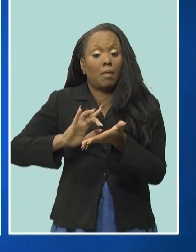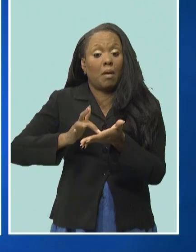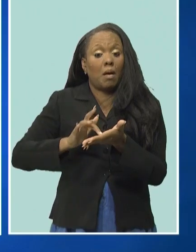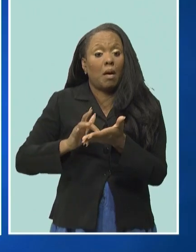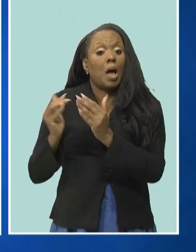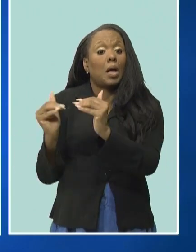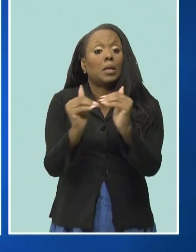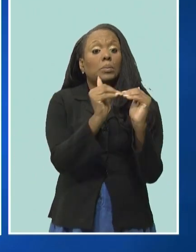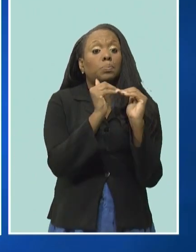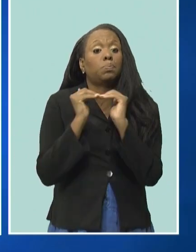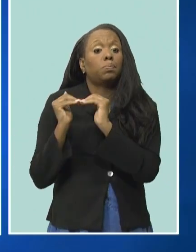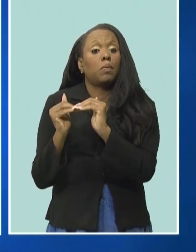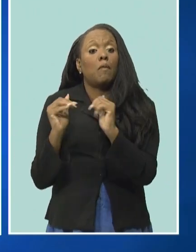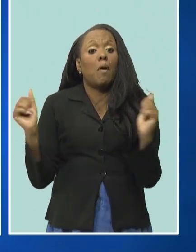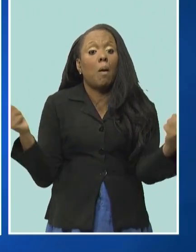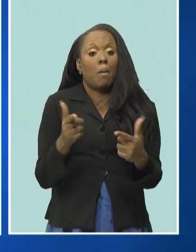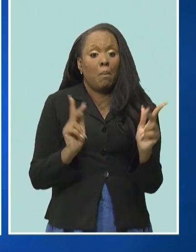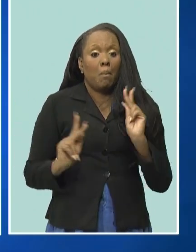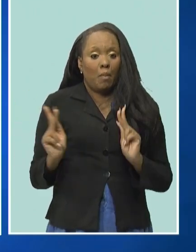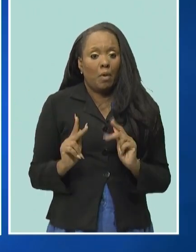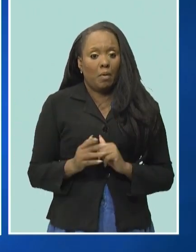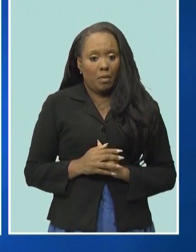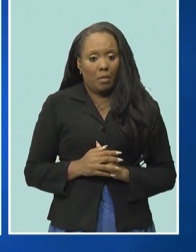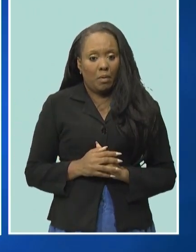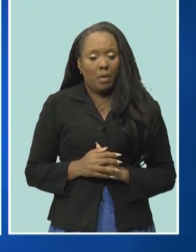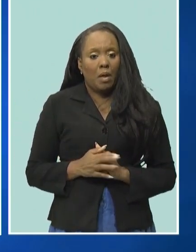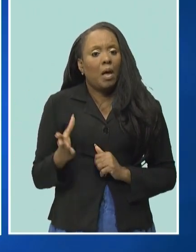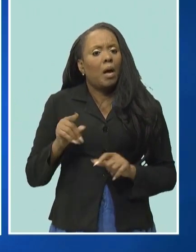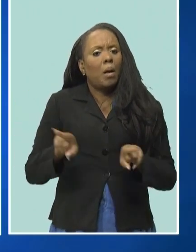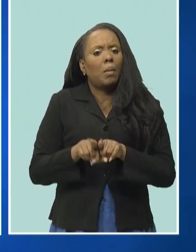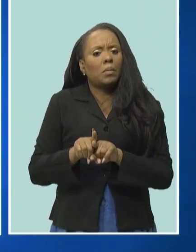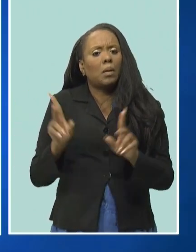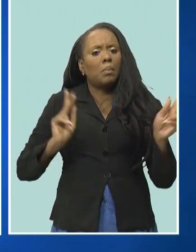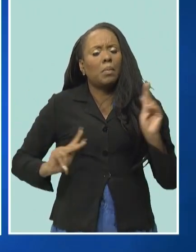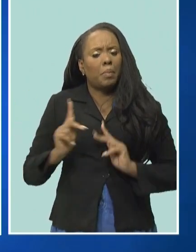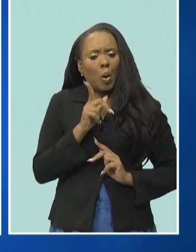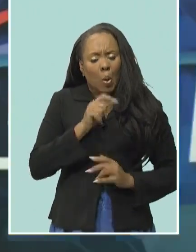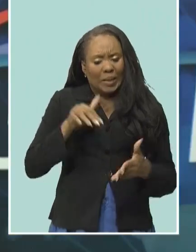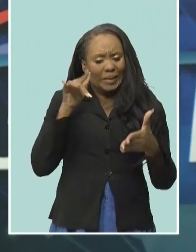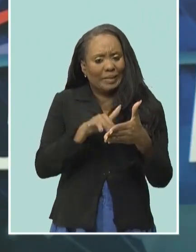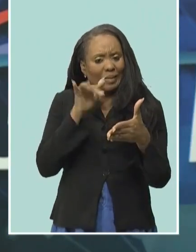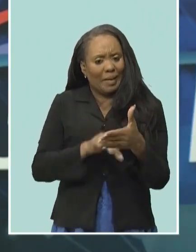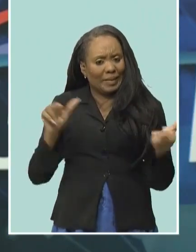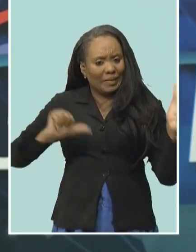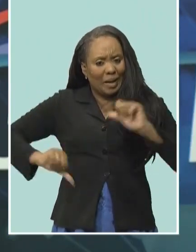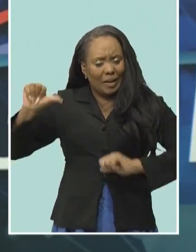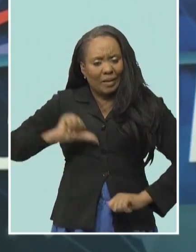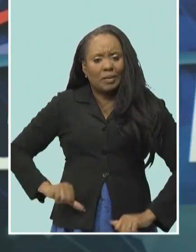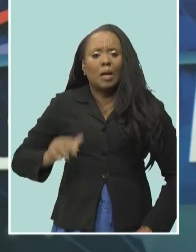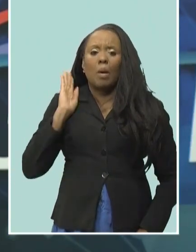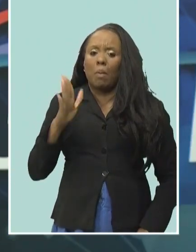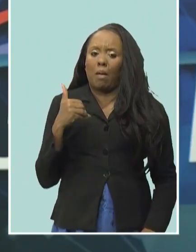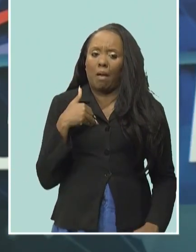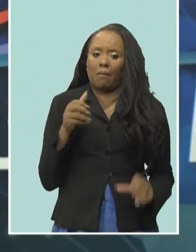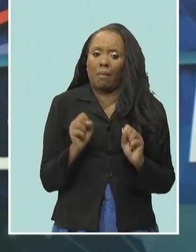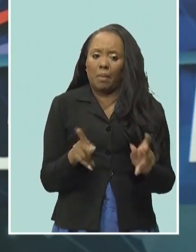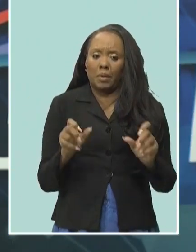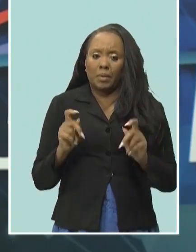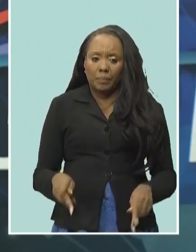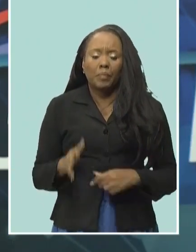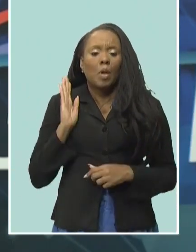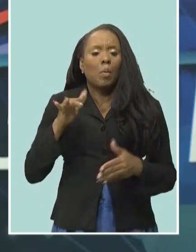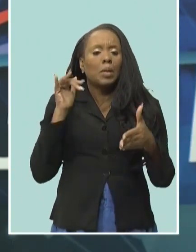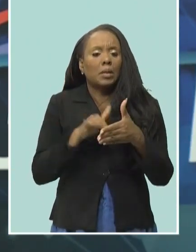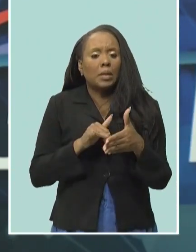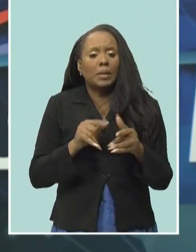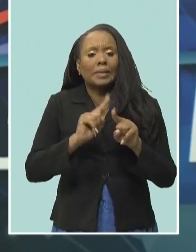providing opportunities for citizens whose expertise is in the area of sciences. The initiative will focus on oncological drugs,